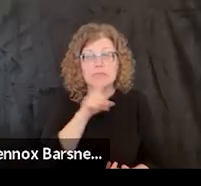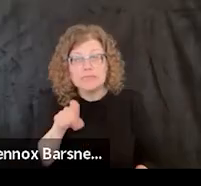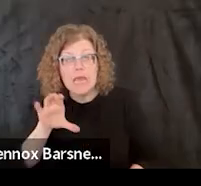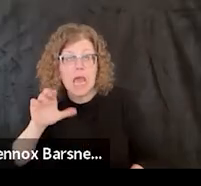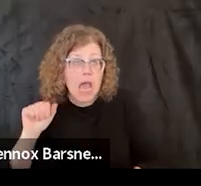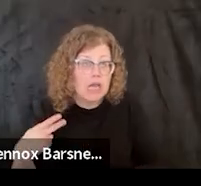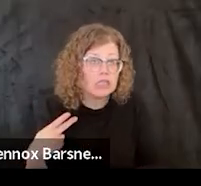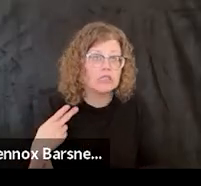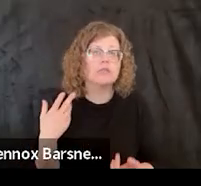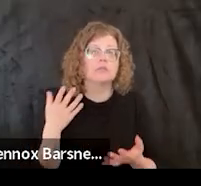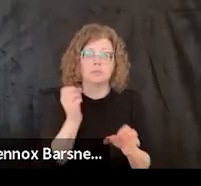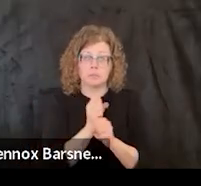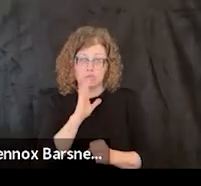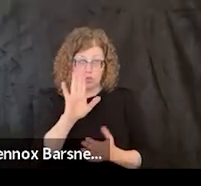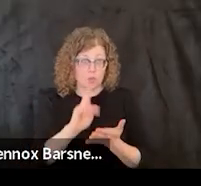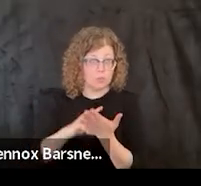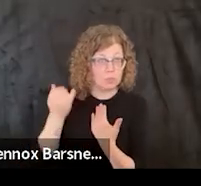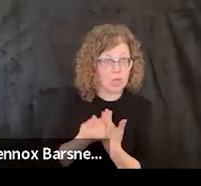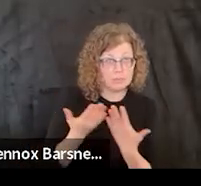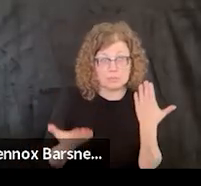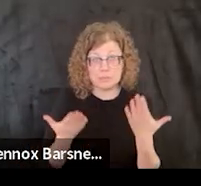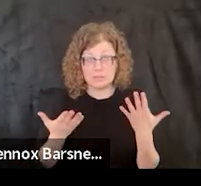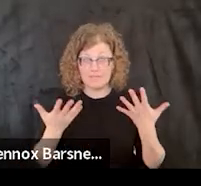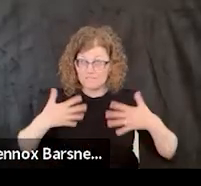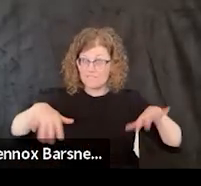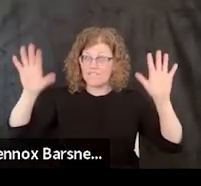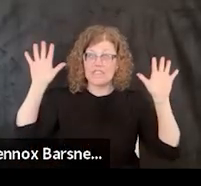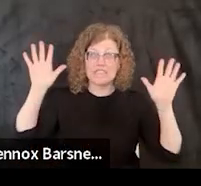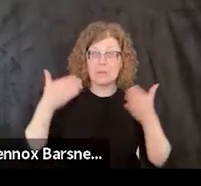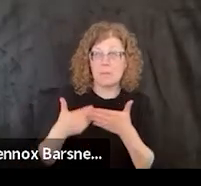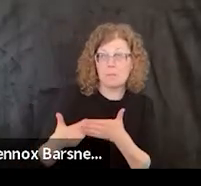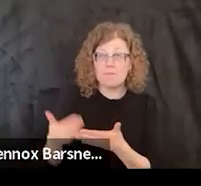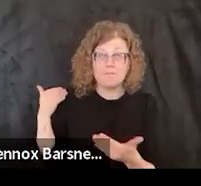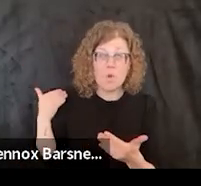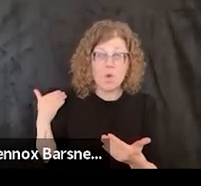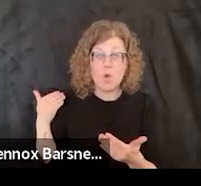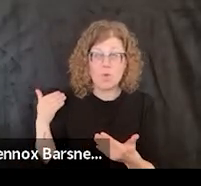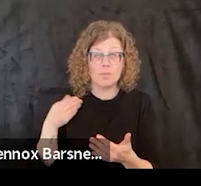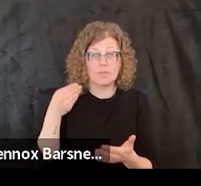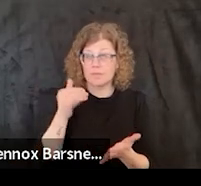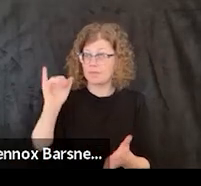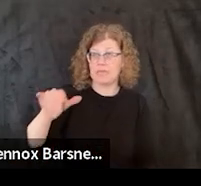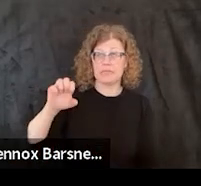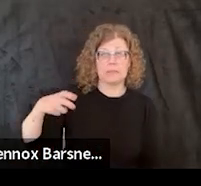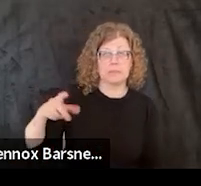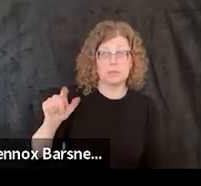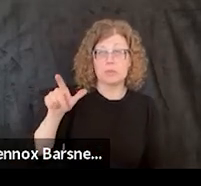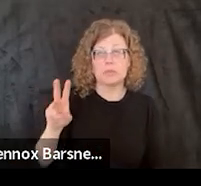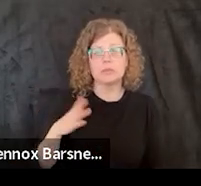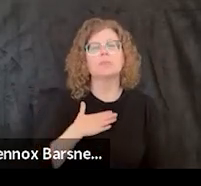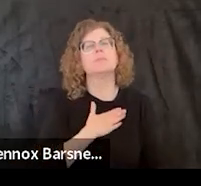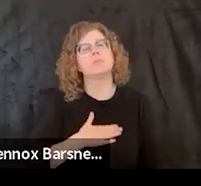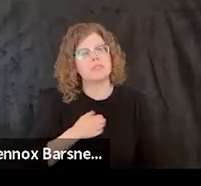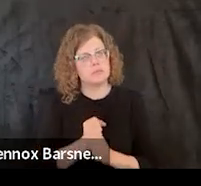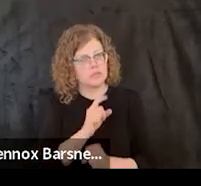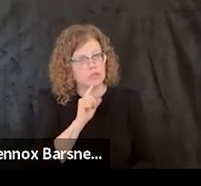your project will already be done before the results and funding are released, please ensure that you are able to cover all costs on your